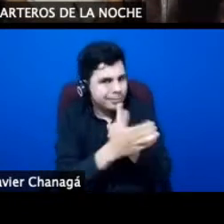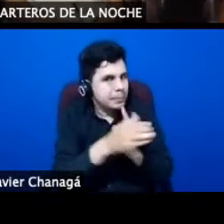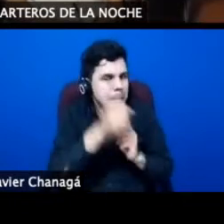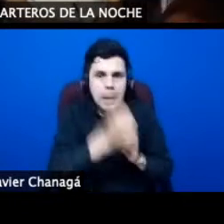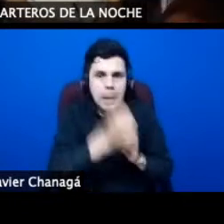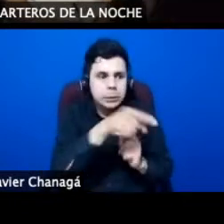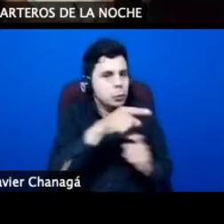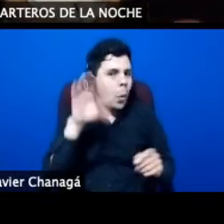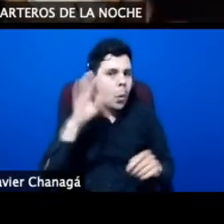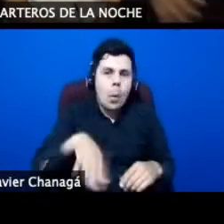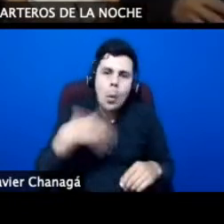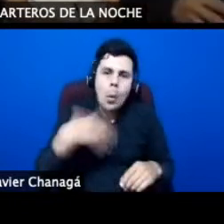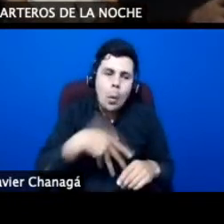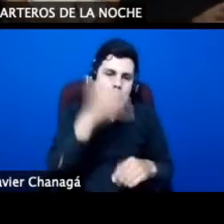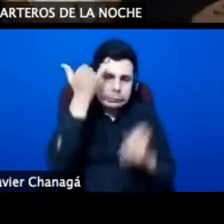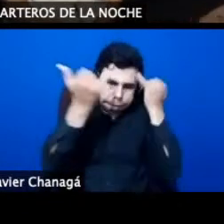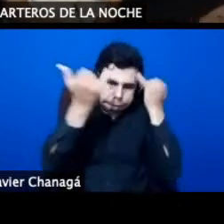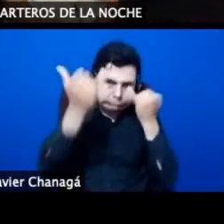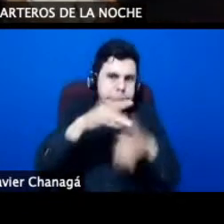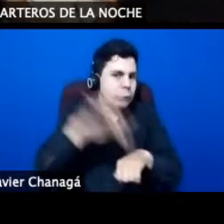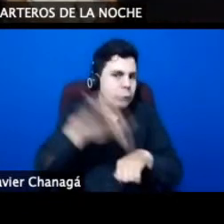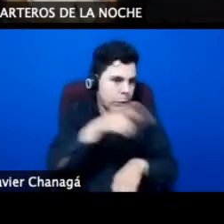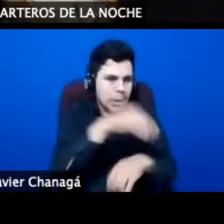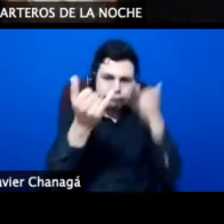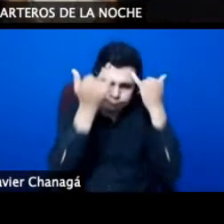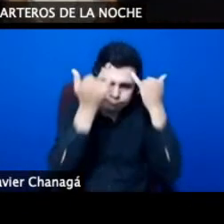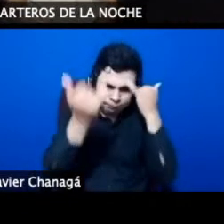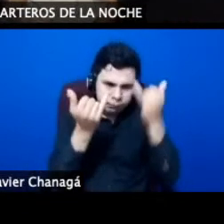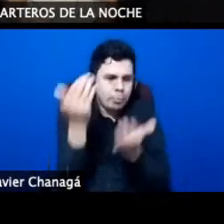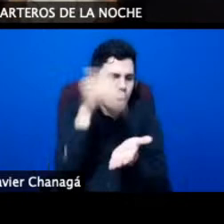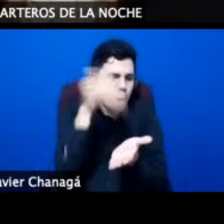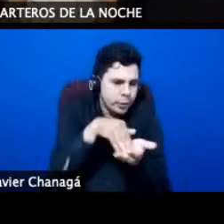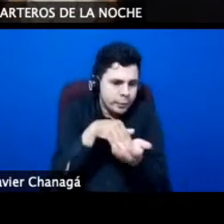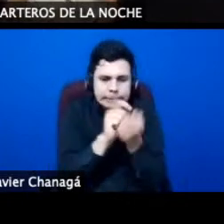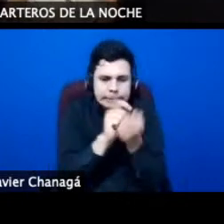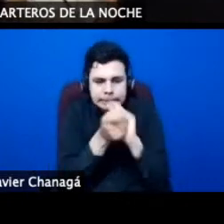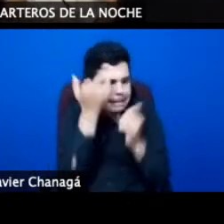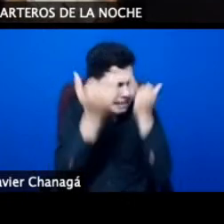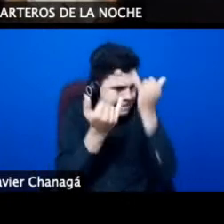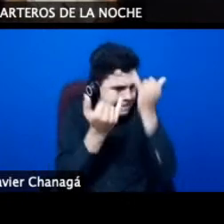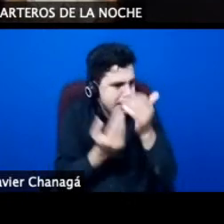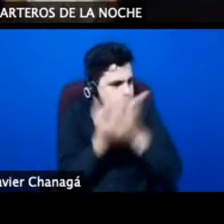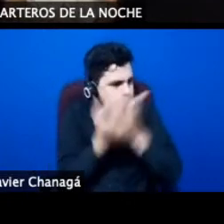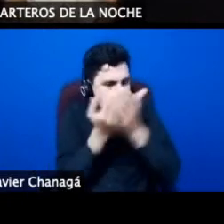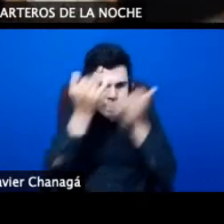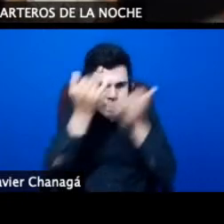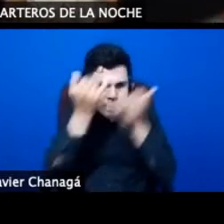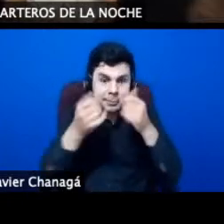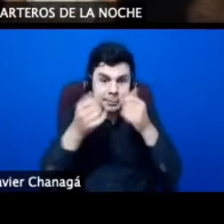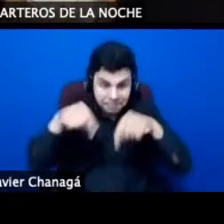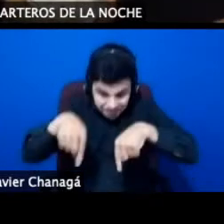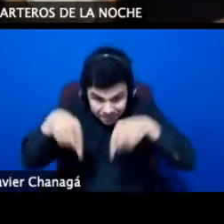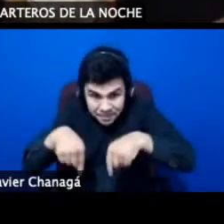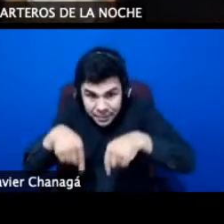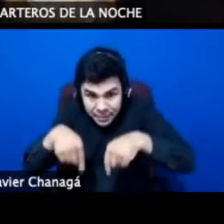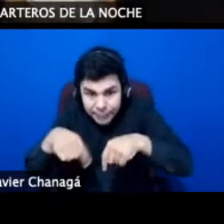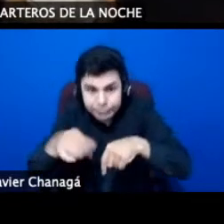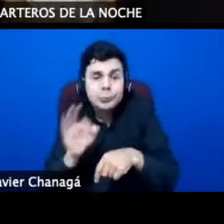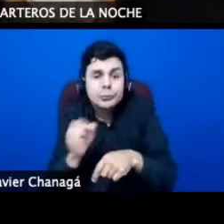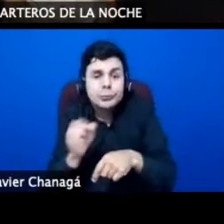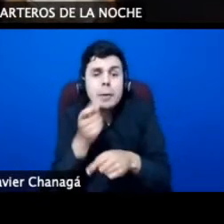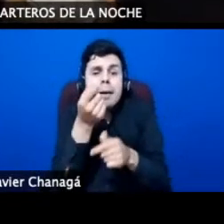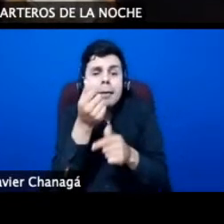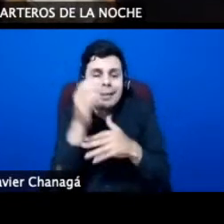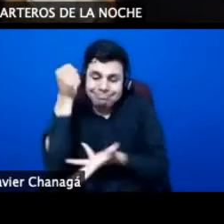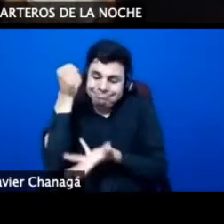país, cada año se recortan los presupuestos, cada año el gobernante de turno